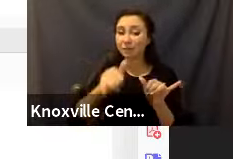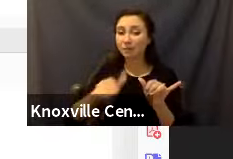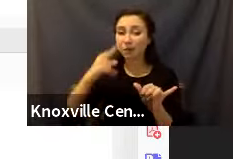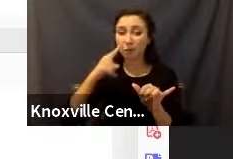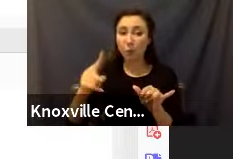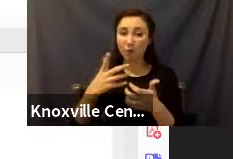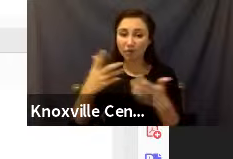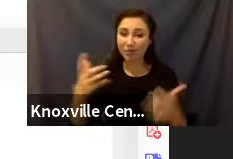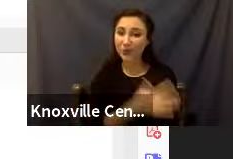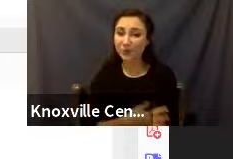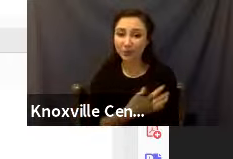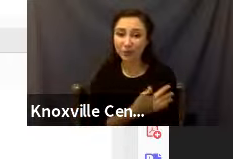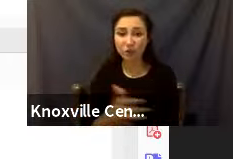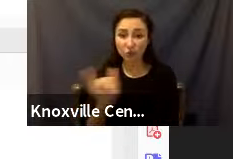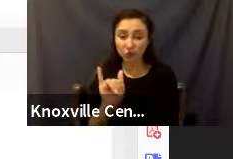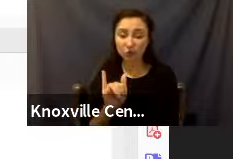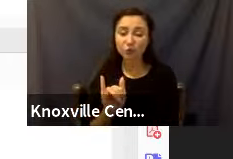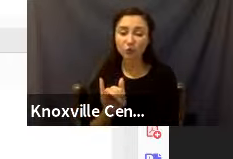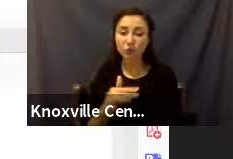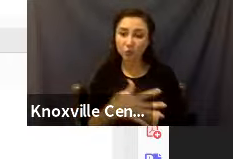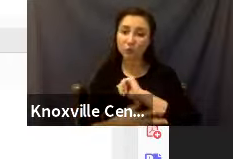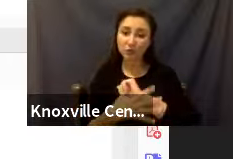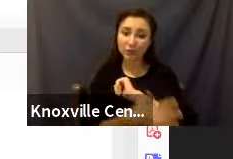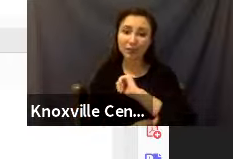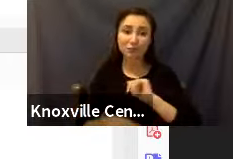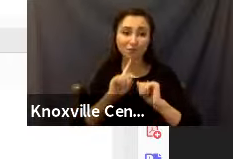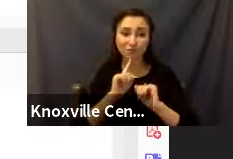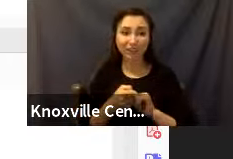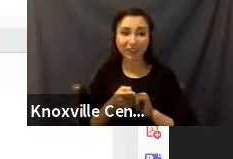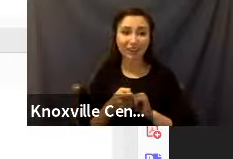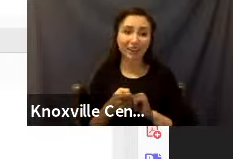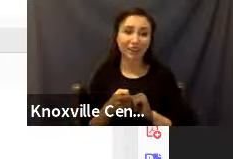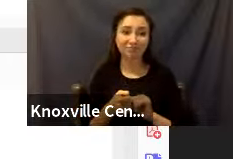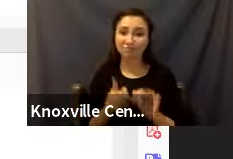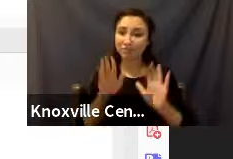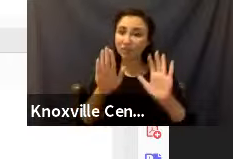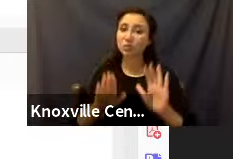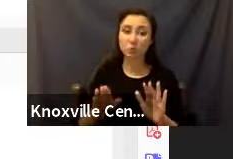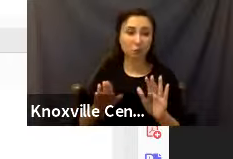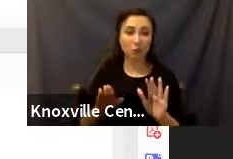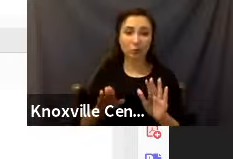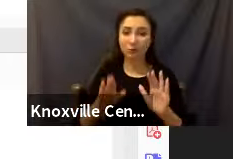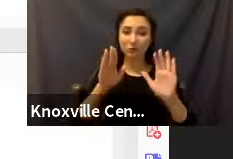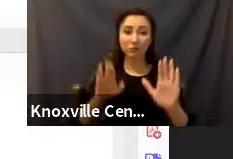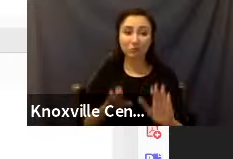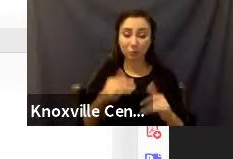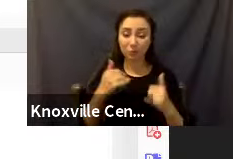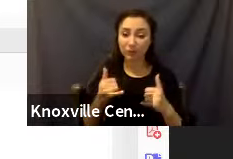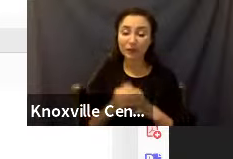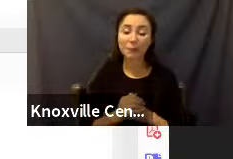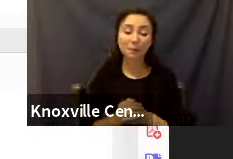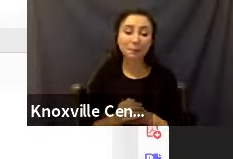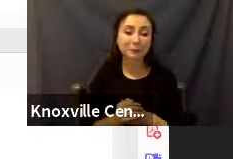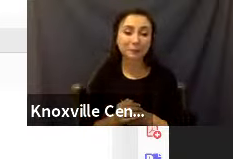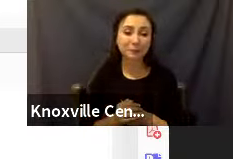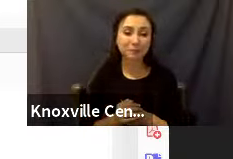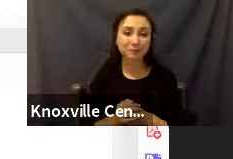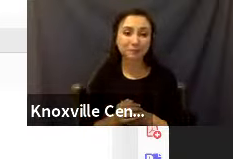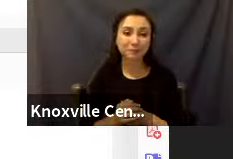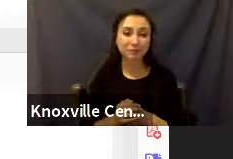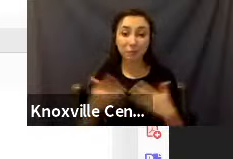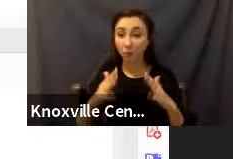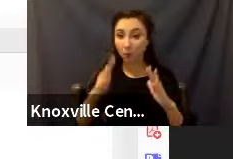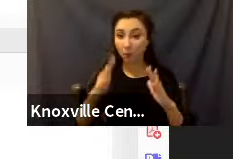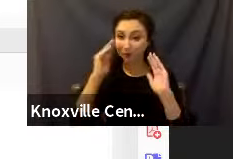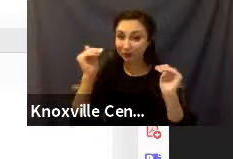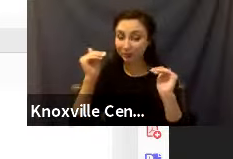country. And so that certainly is good news. And for that matter, what everyone was expecting,